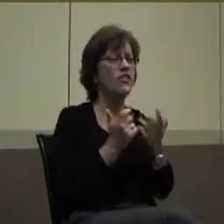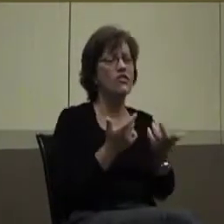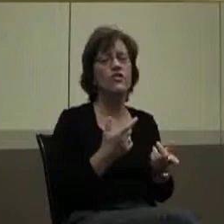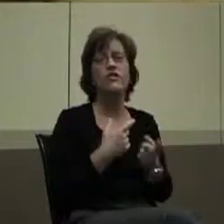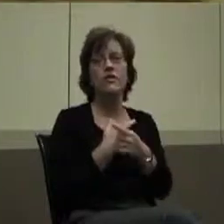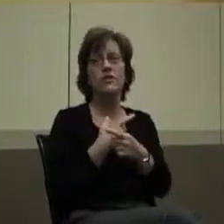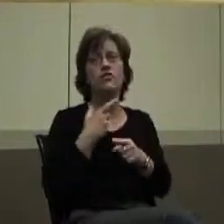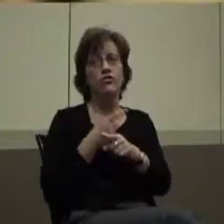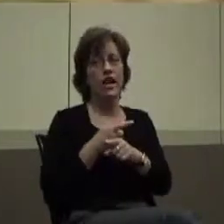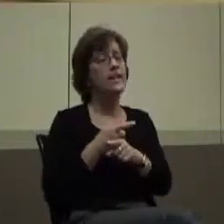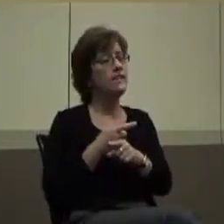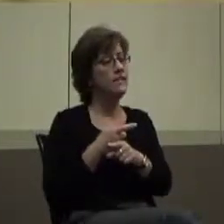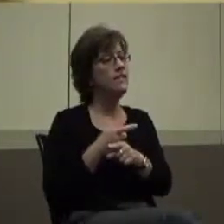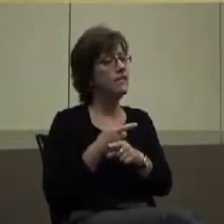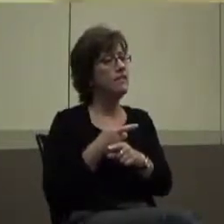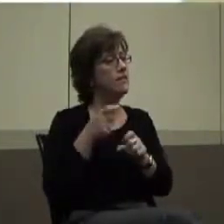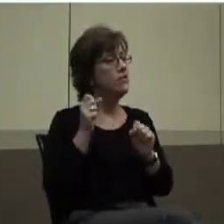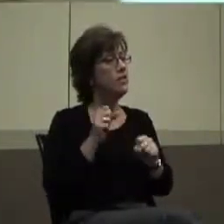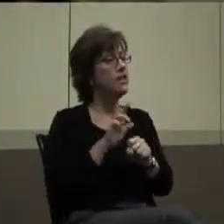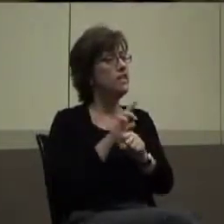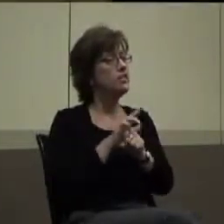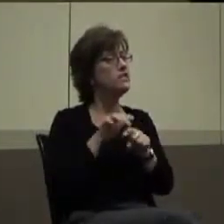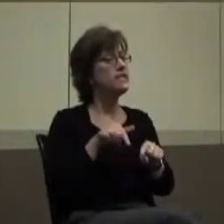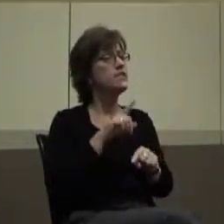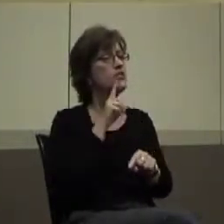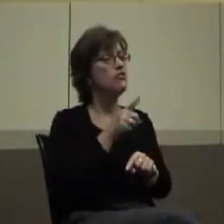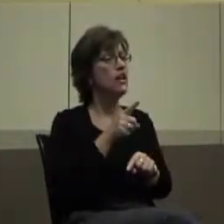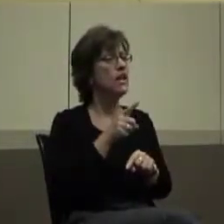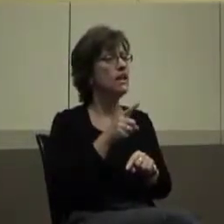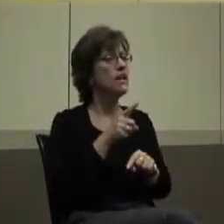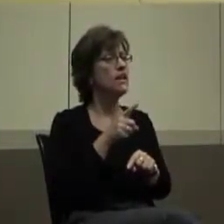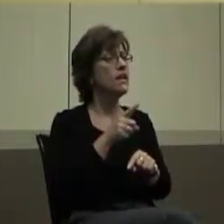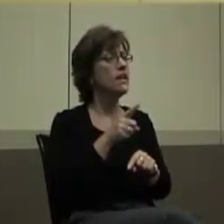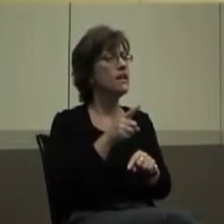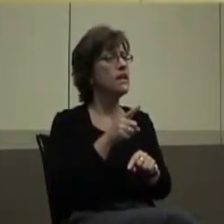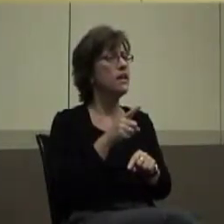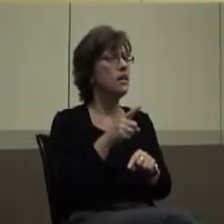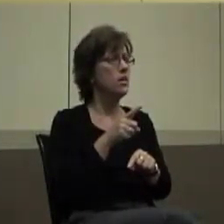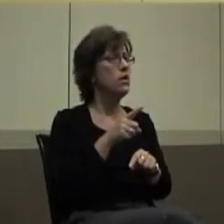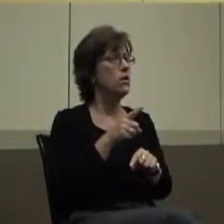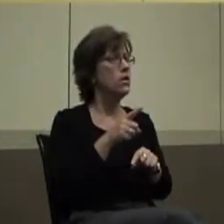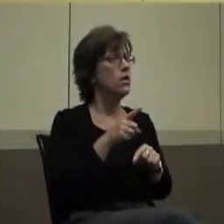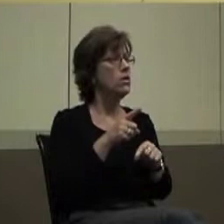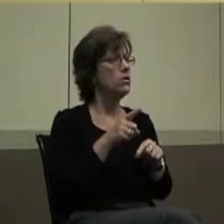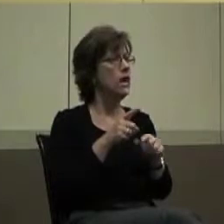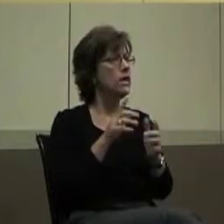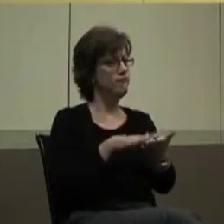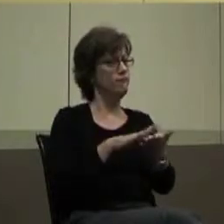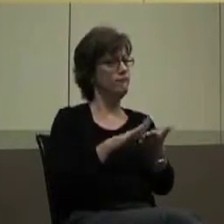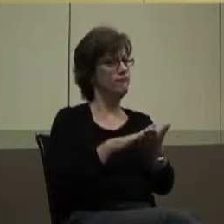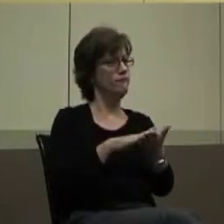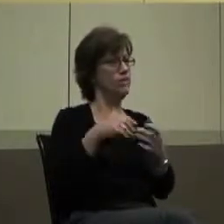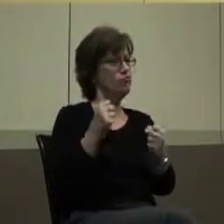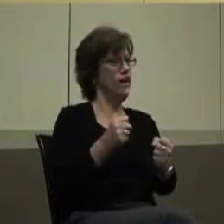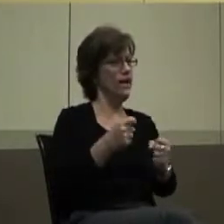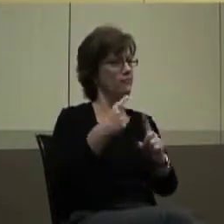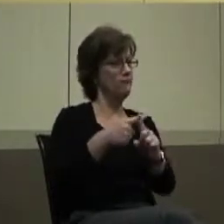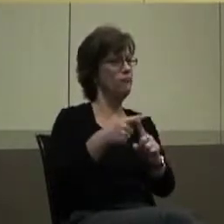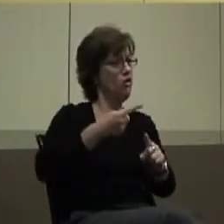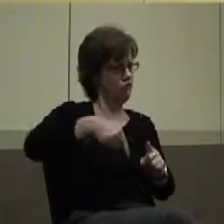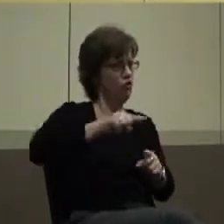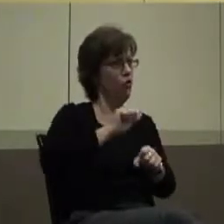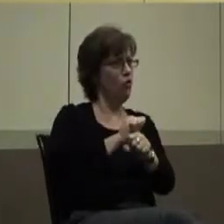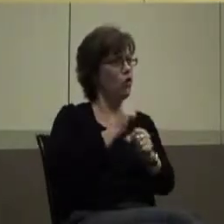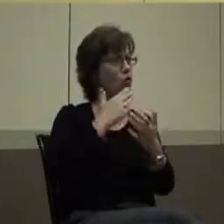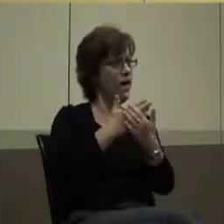together. Right. Yeah, you could certainly use this to really praise the strengths of the team and how they work